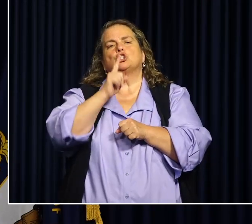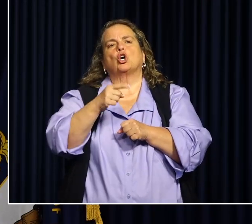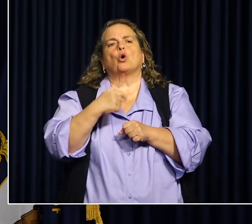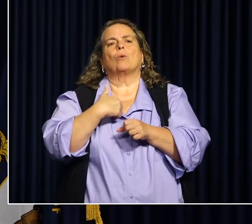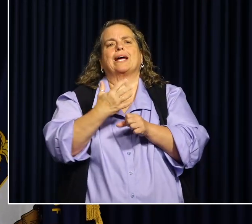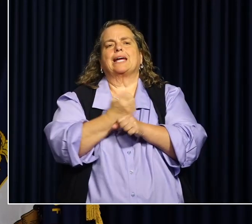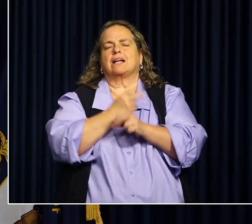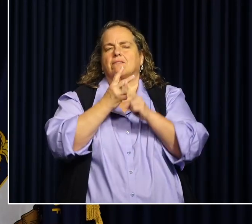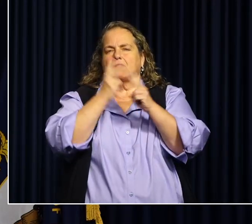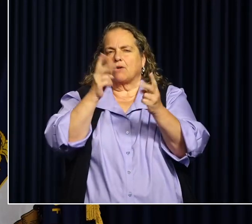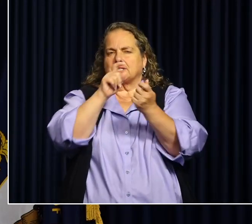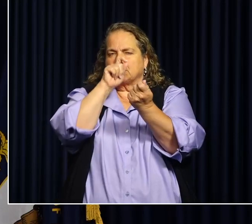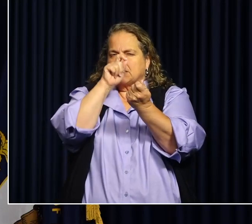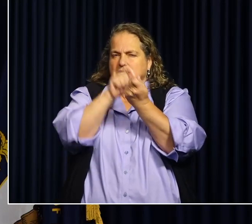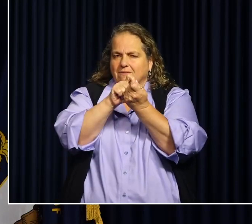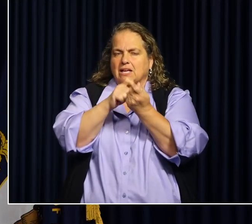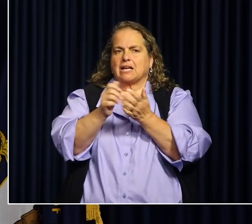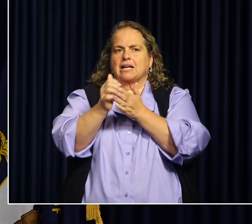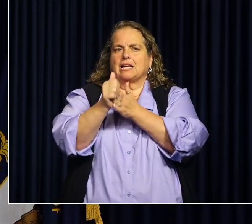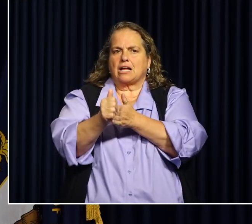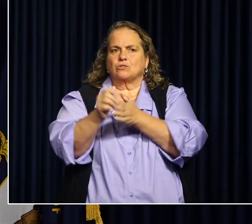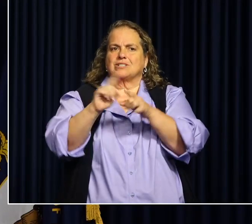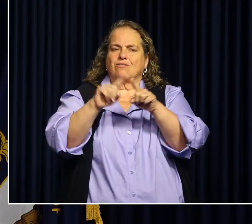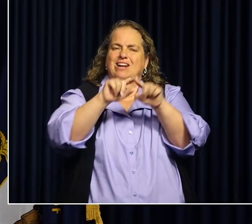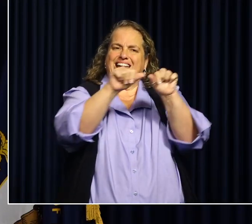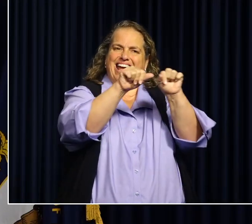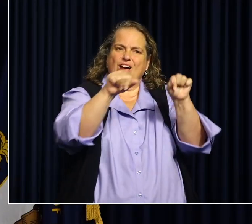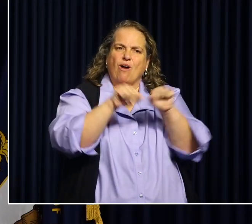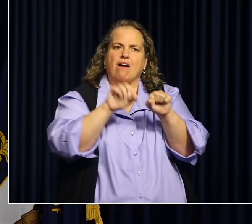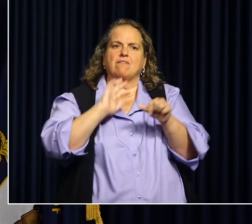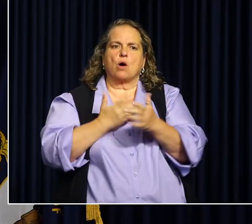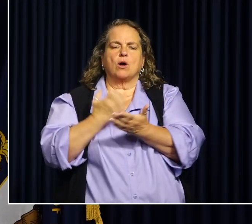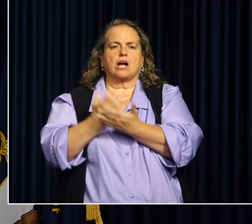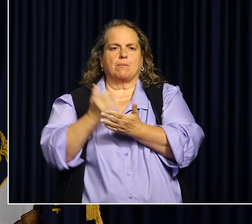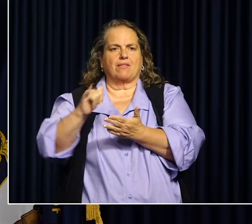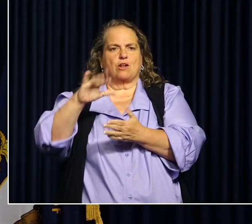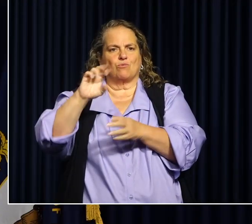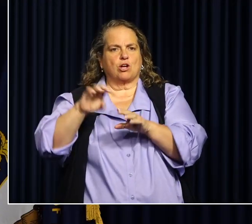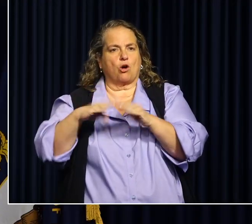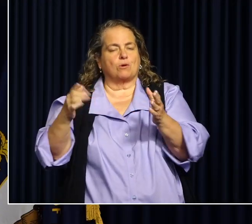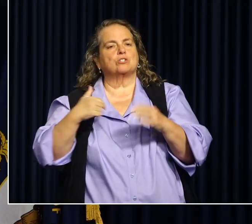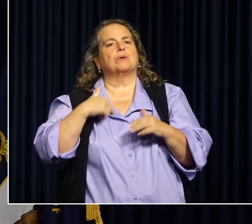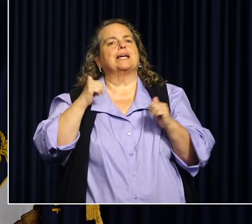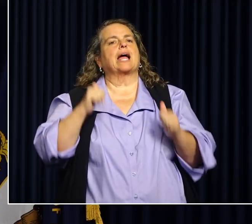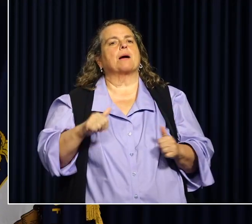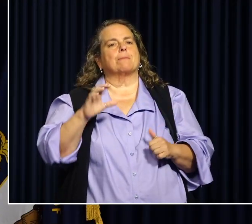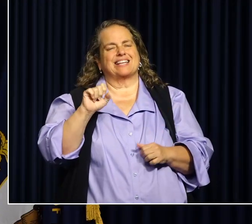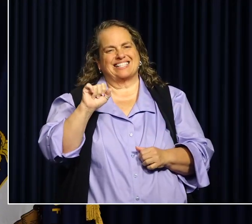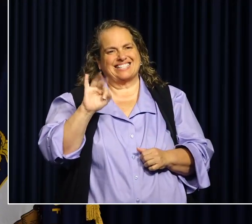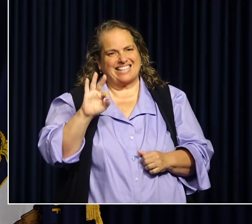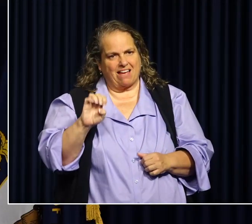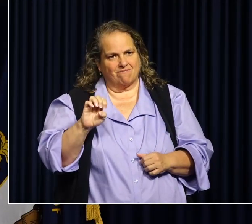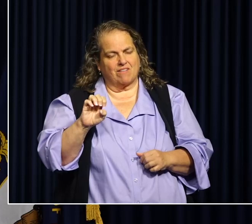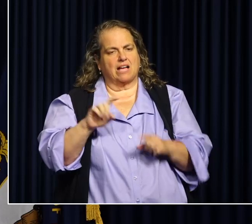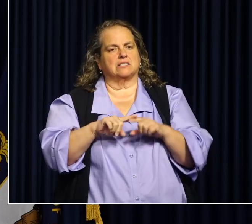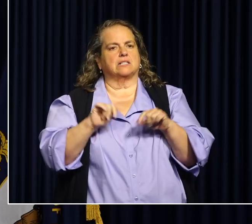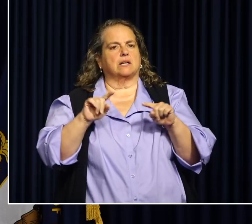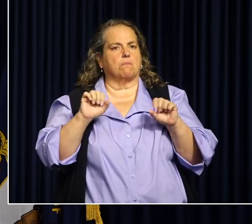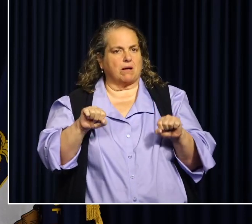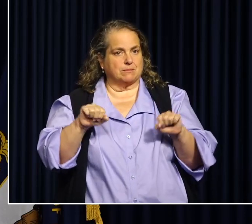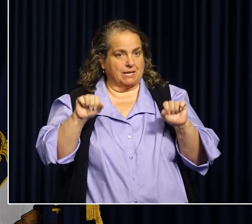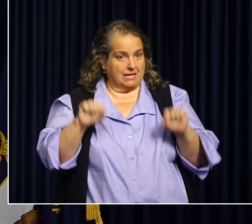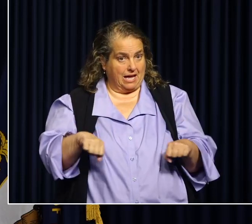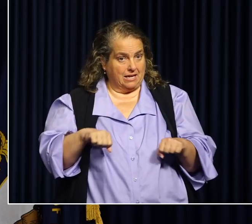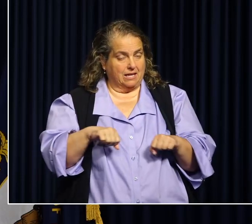very specific guidance to different areas of our economy that are reopening so that it can be as safe as it possibly can in the